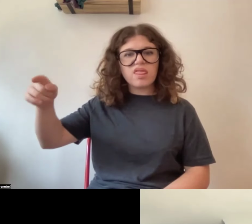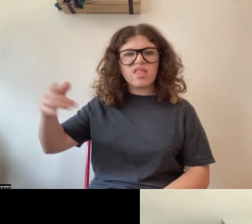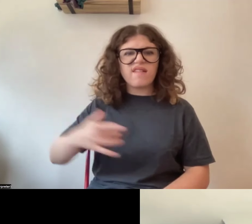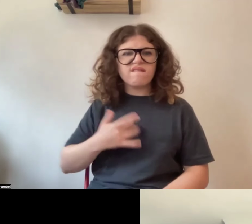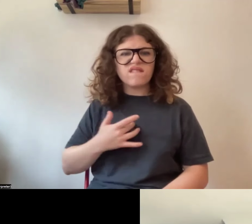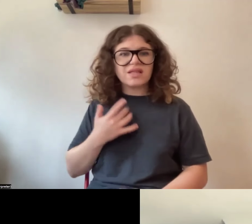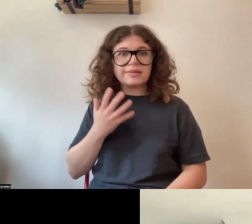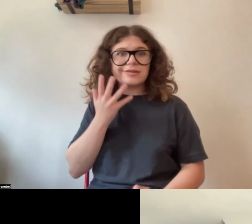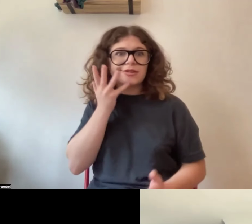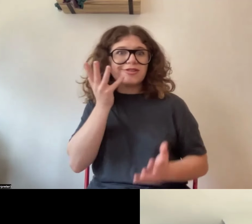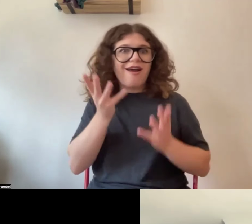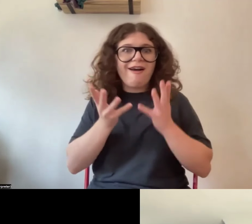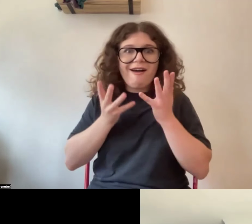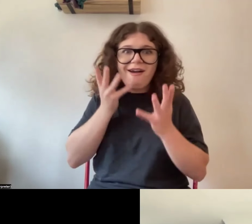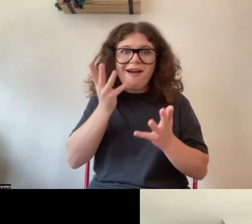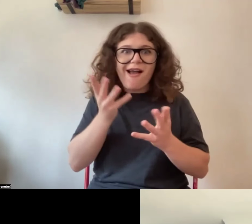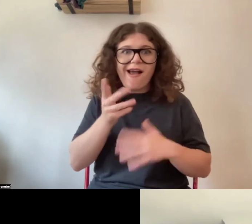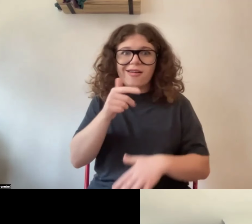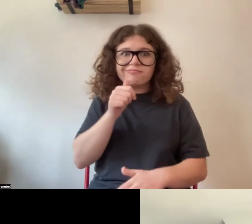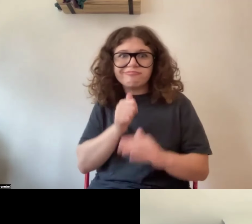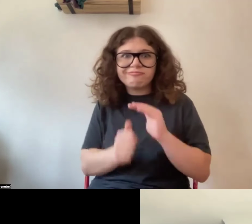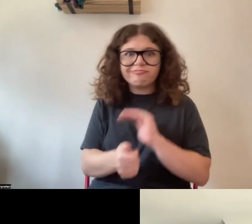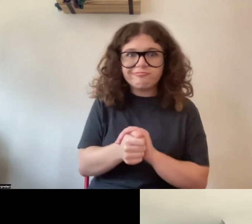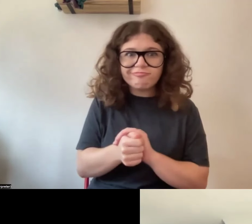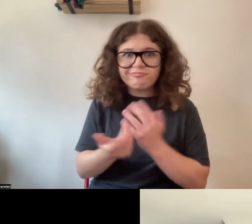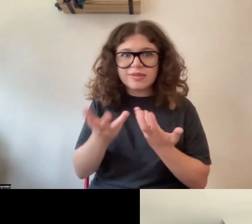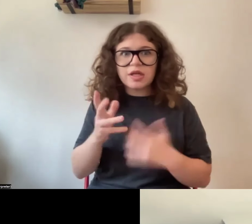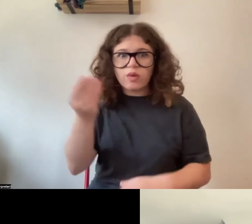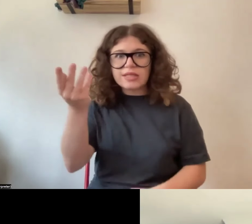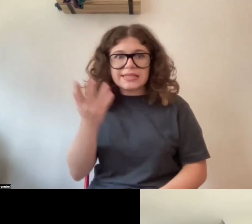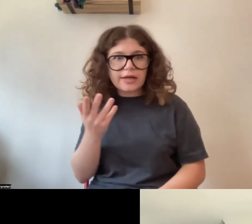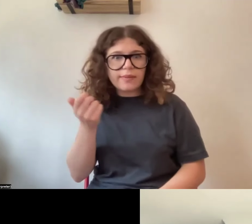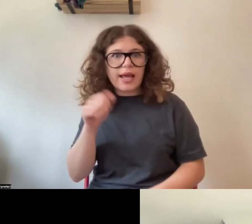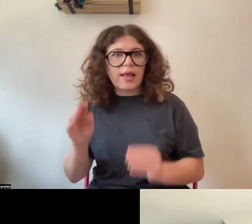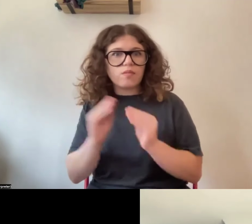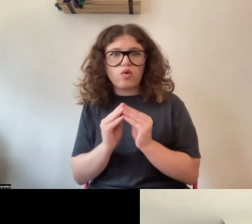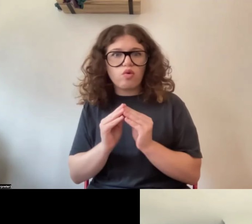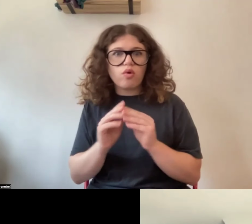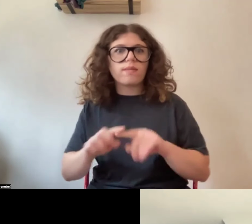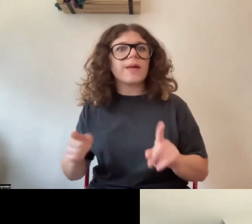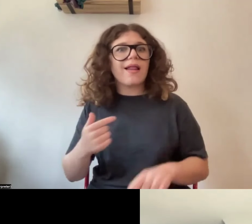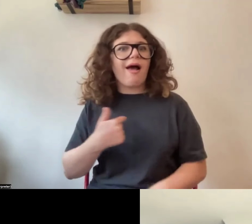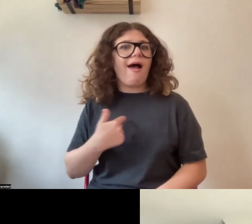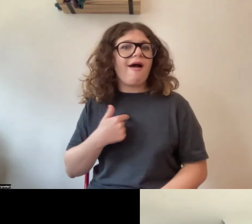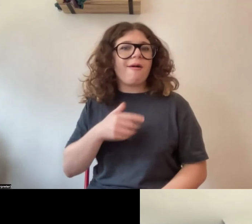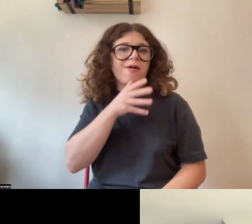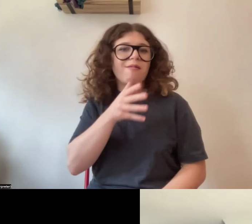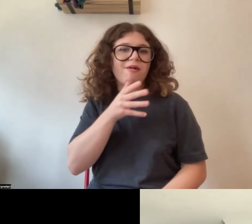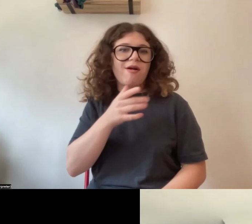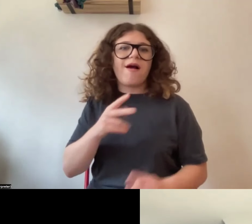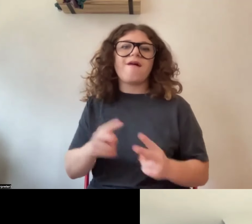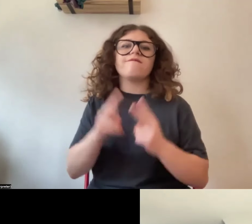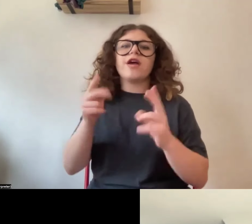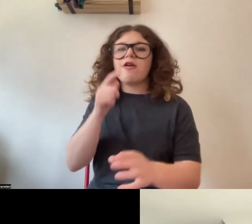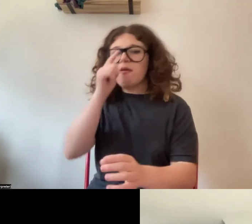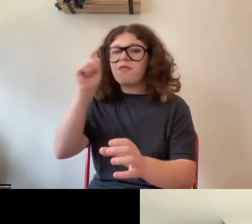cosas, shy, they did pero not want to yo tell soy me una things, mamá así muy but I comprometida am a mom porque that es que is very pasaron muchas nosy cosas